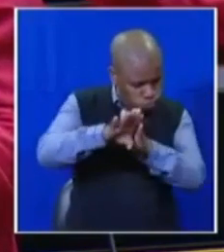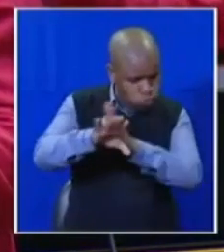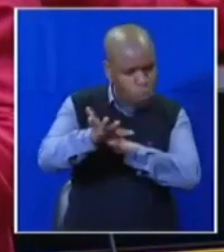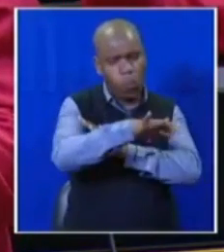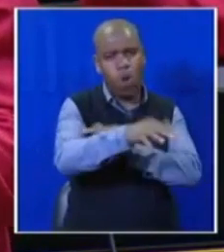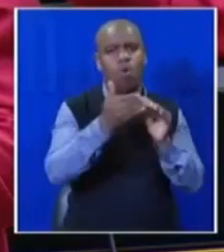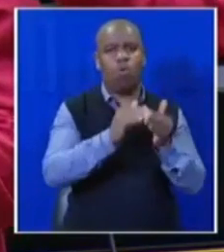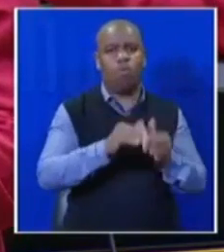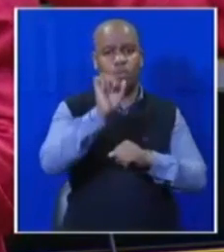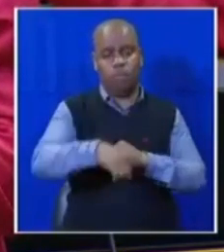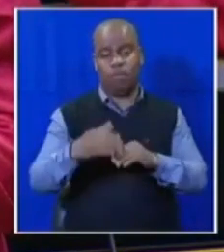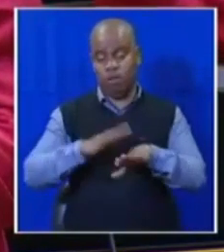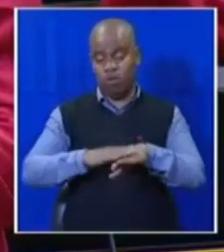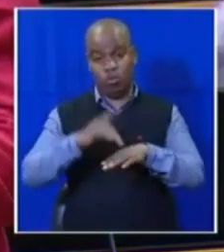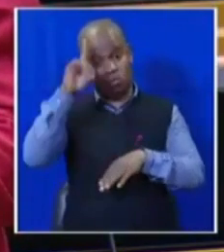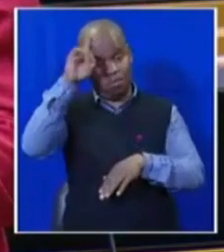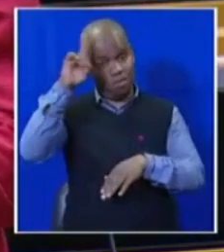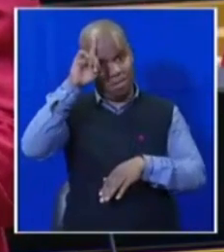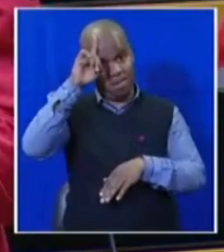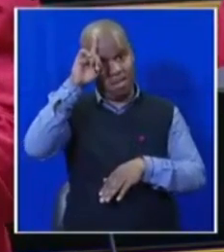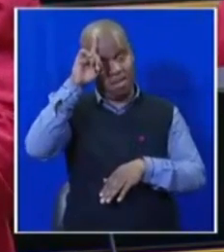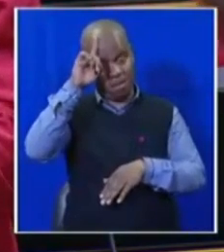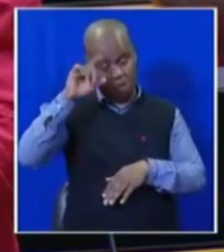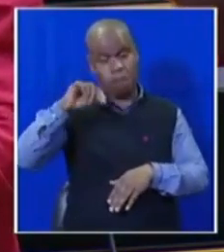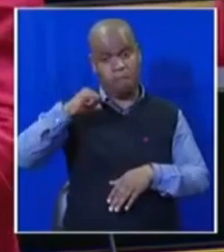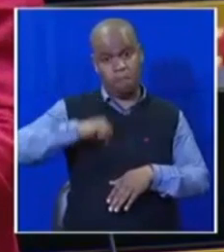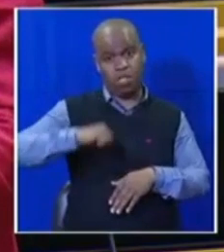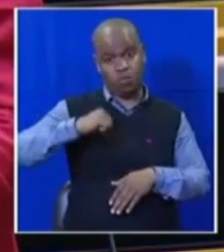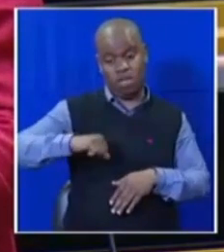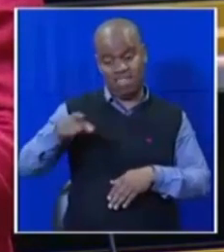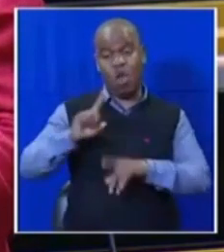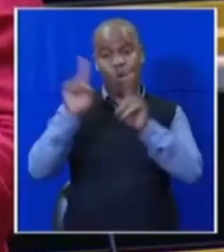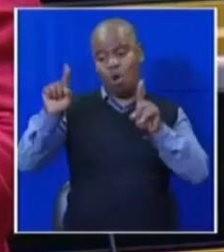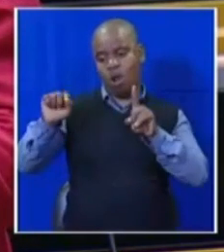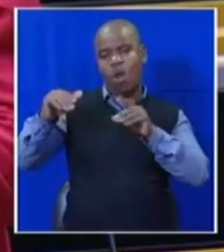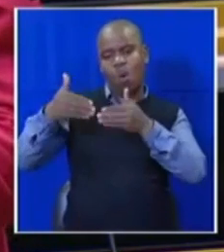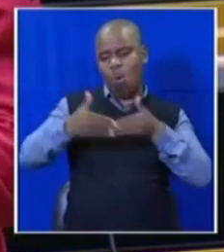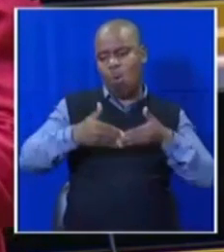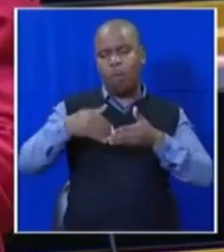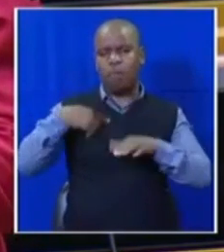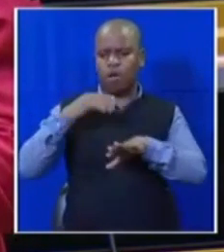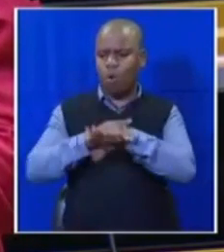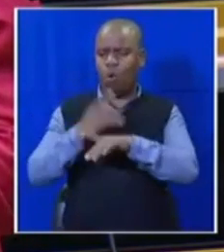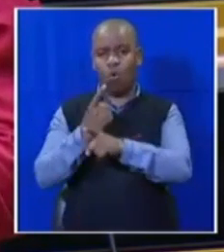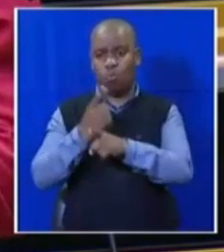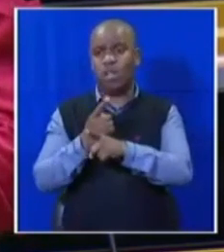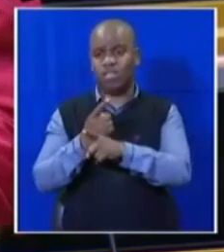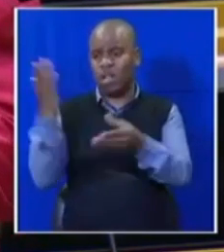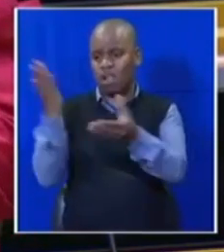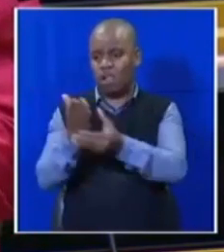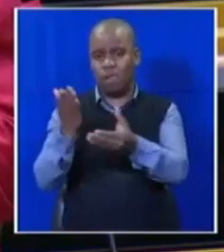the people of Nelson Mandela instead of worrying about impending corruption charges against him for